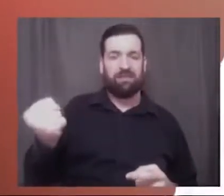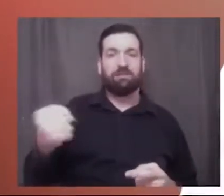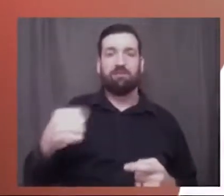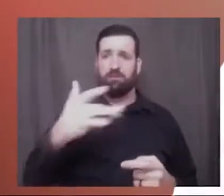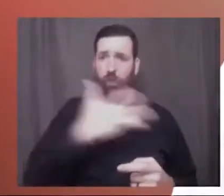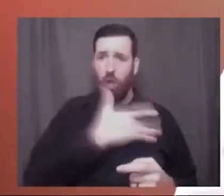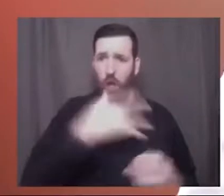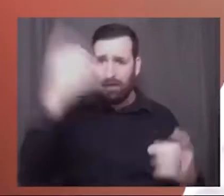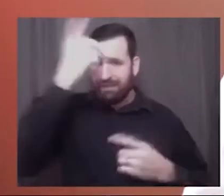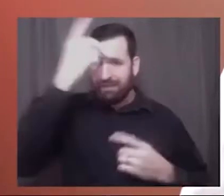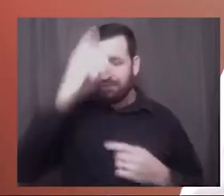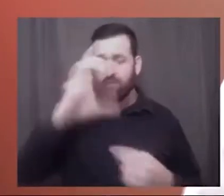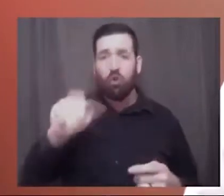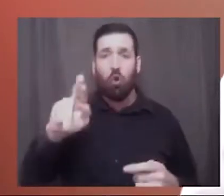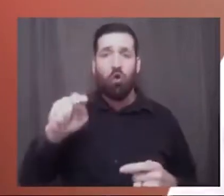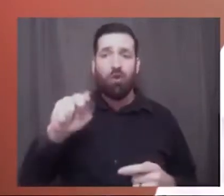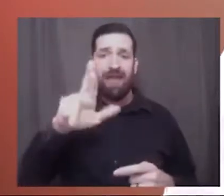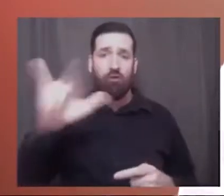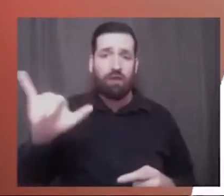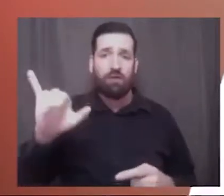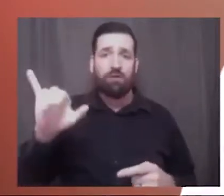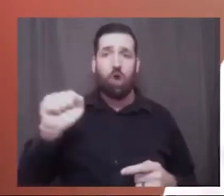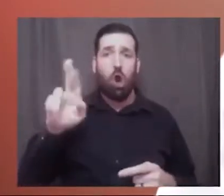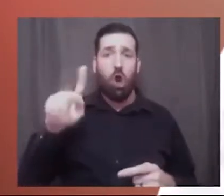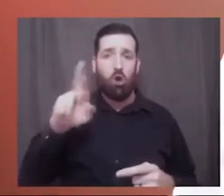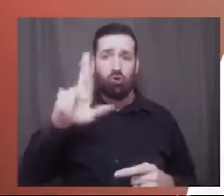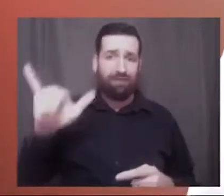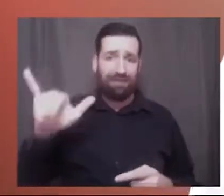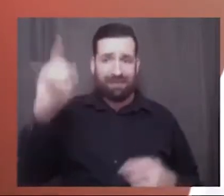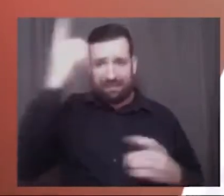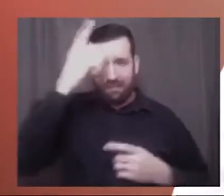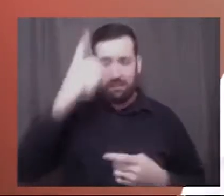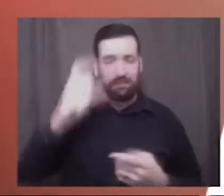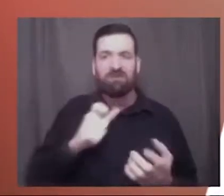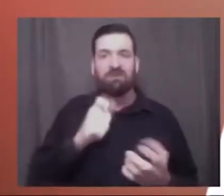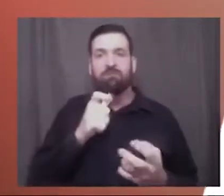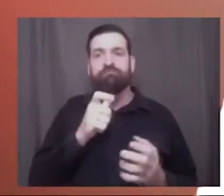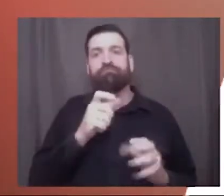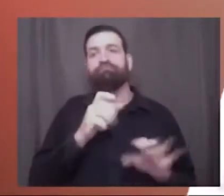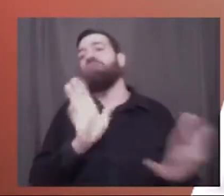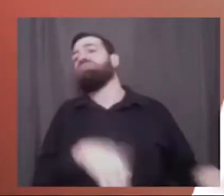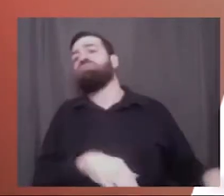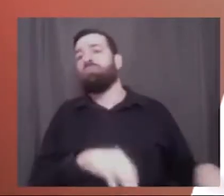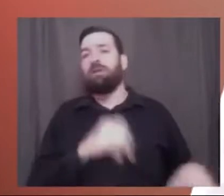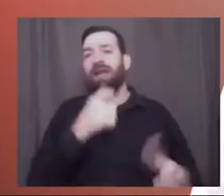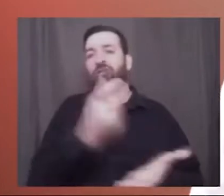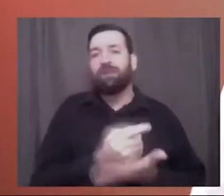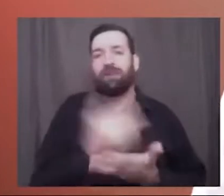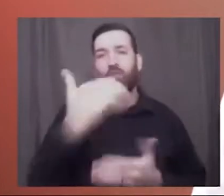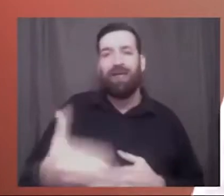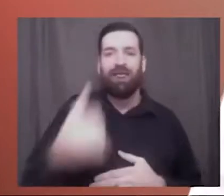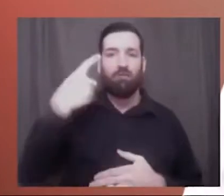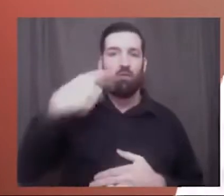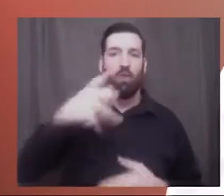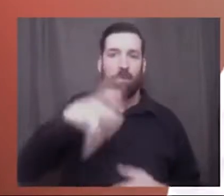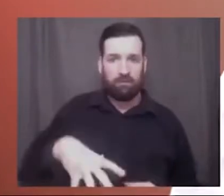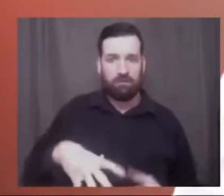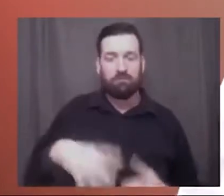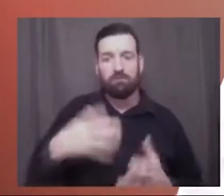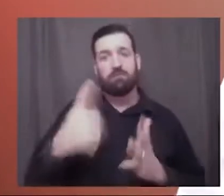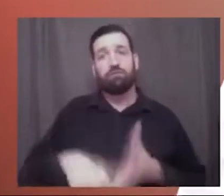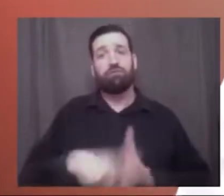artery disease, was in women, that we were underappreciating and really undertreating, and we need to do better. And so we started to do some studies. And one of the